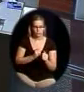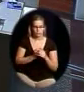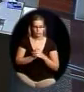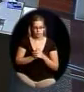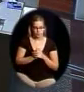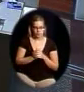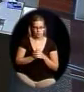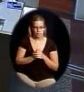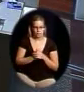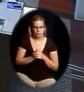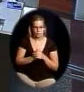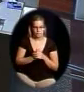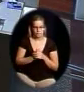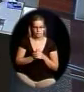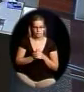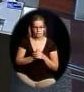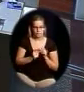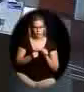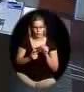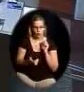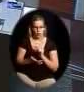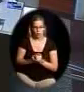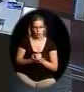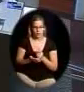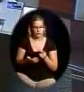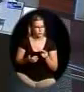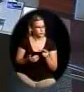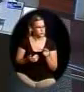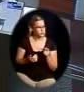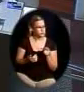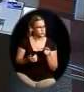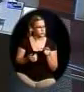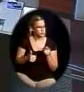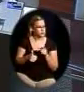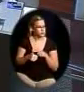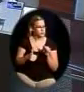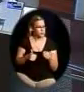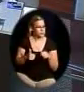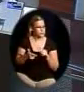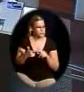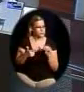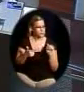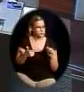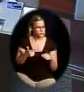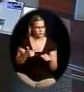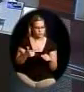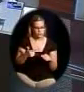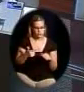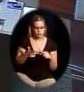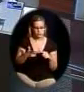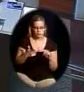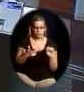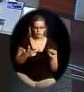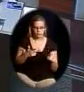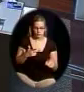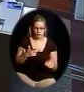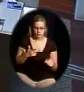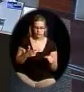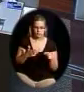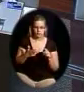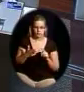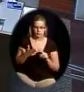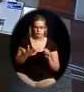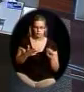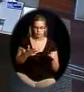Mr. Churchman to authorize the signature of the easements. Mrs. Carpenter? Mr. Churchman? Yes. Dr. Daniels? Yes. Mr. Parker?